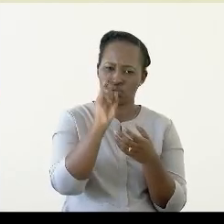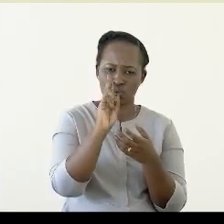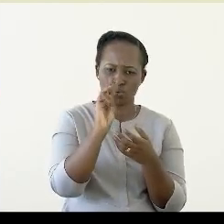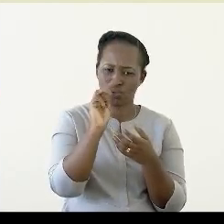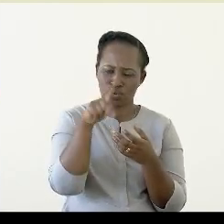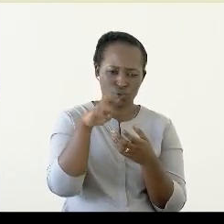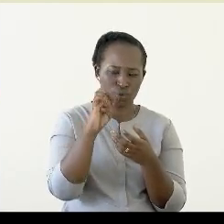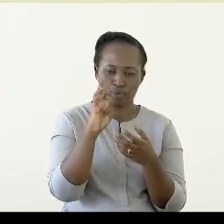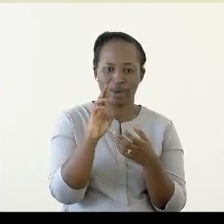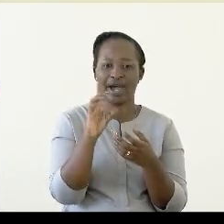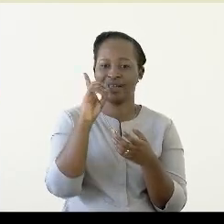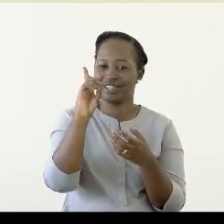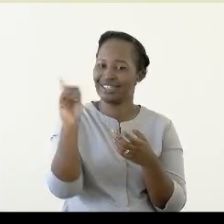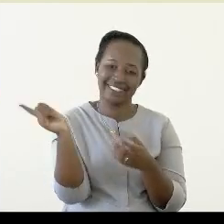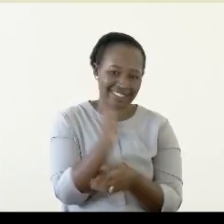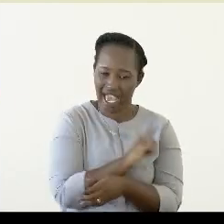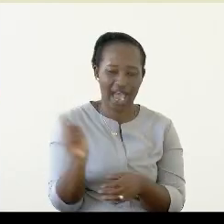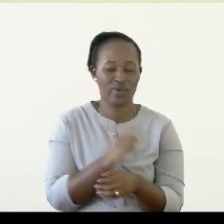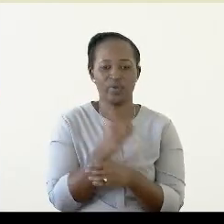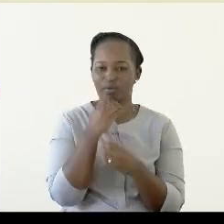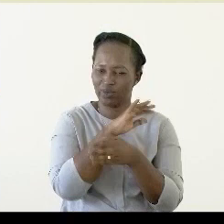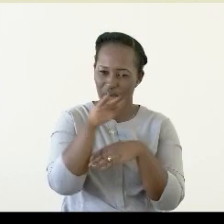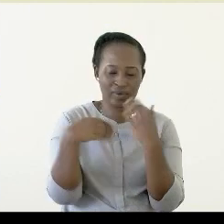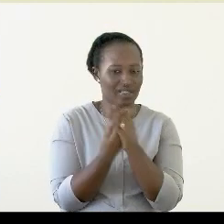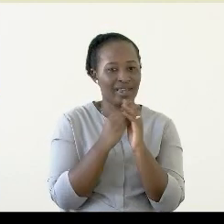What is the right answer?